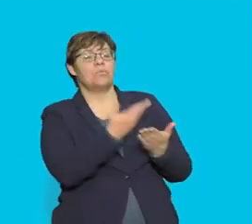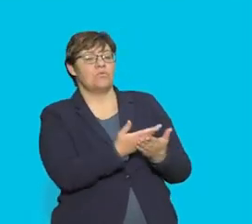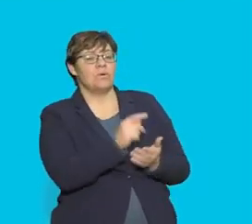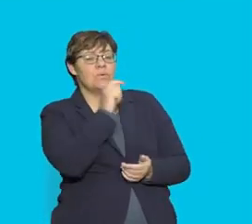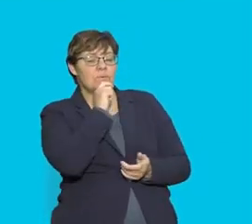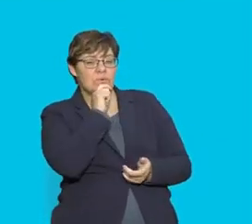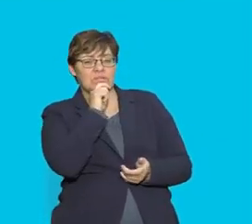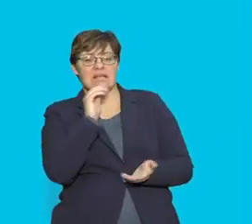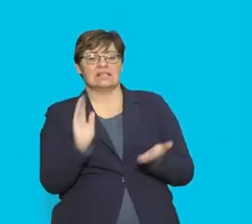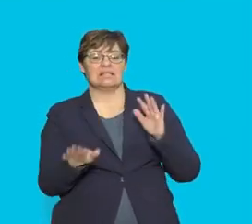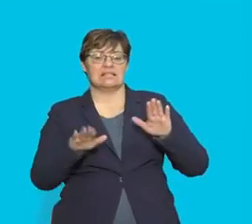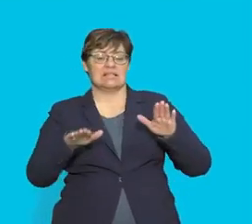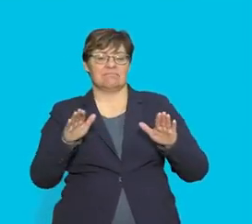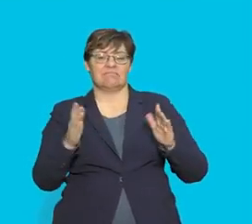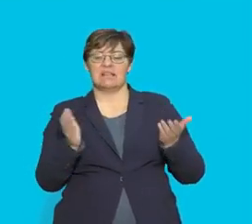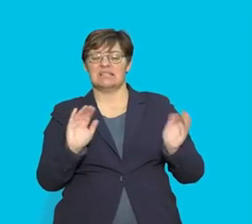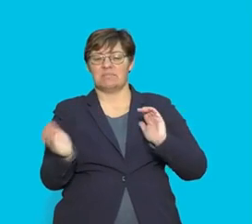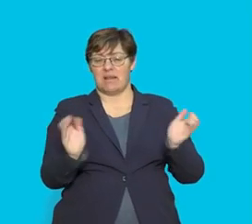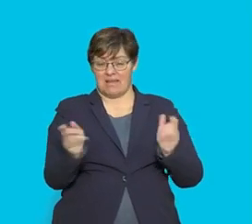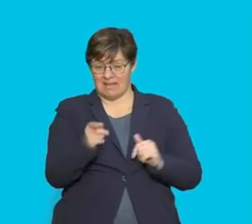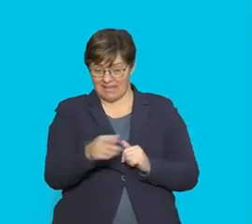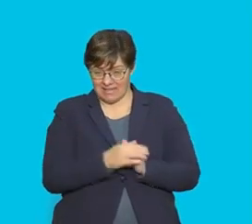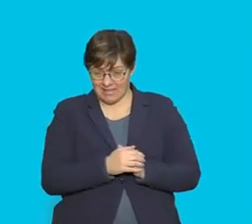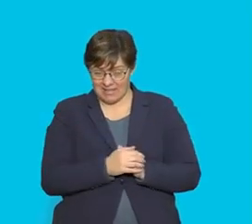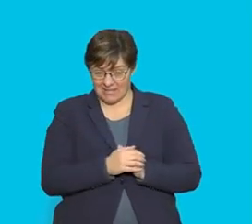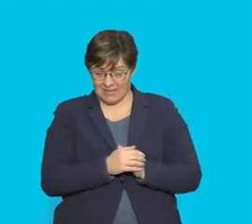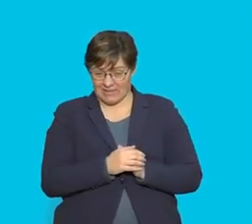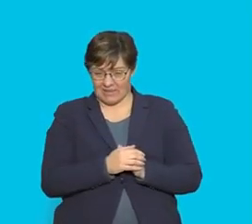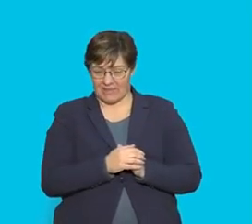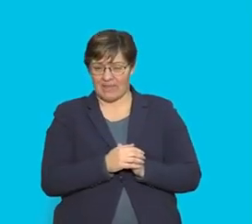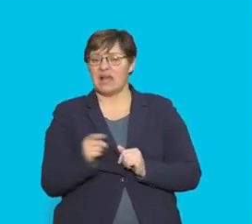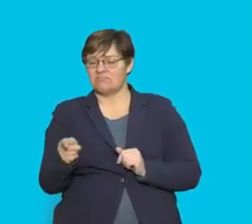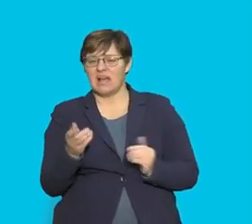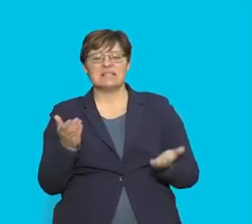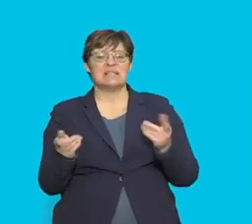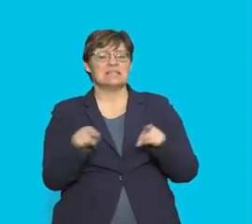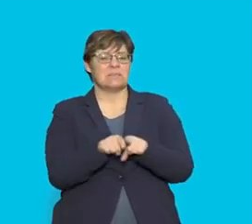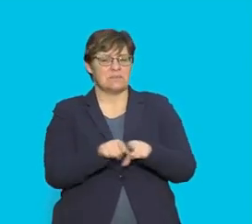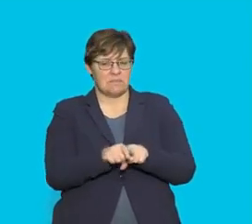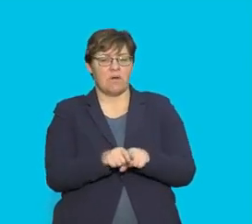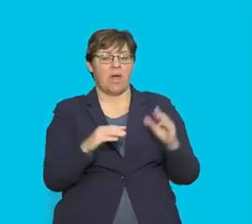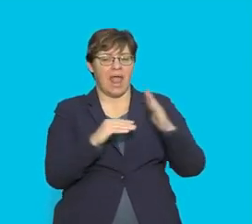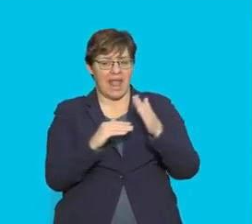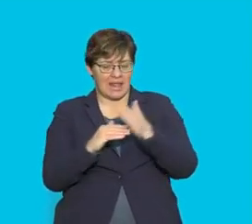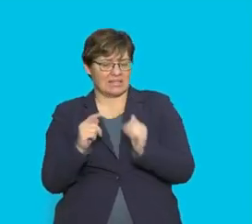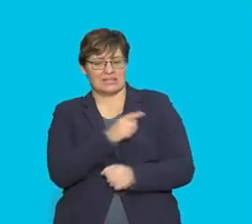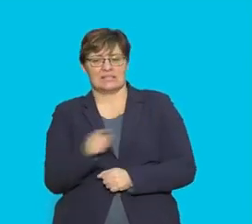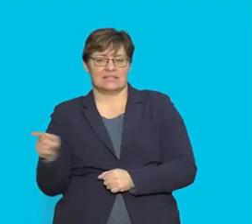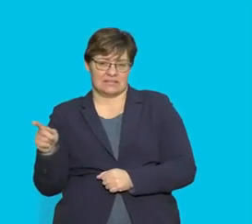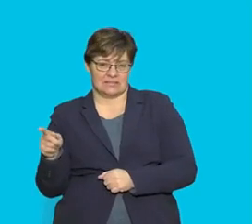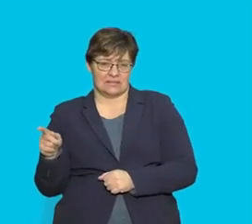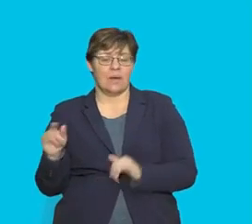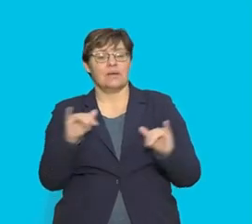we can prove using similarity. And we need to just talk about the angles being equal, right? Because